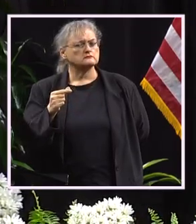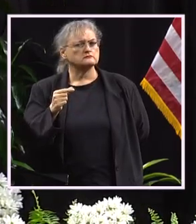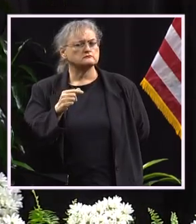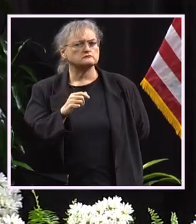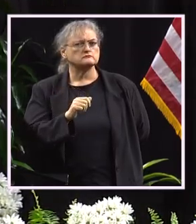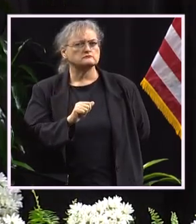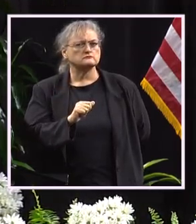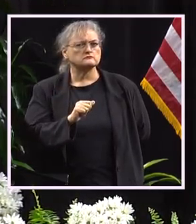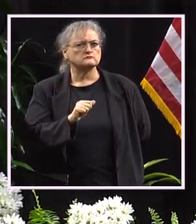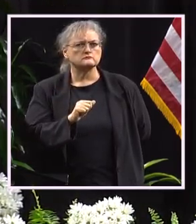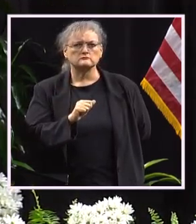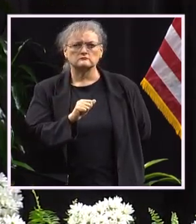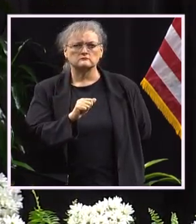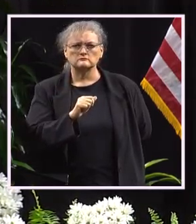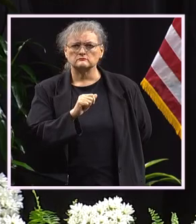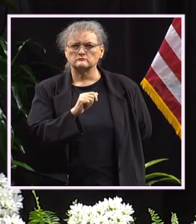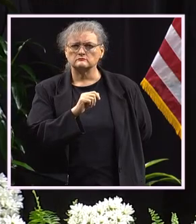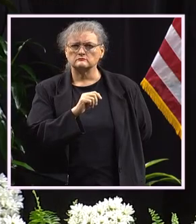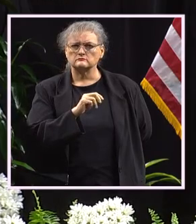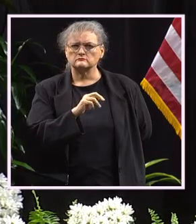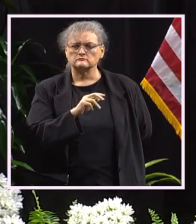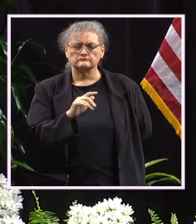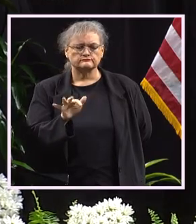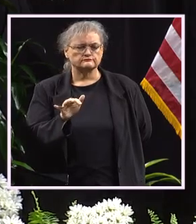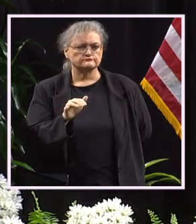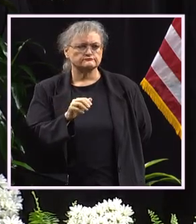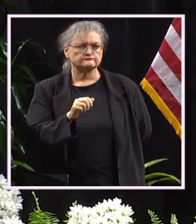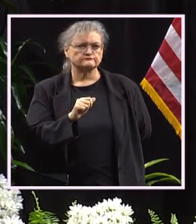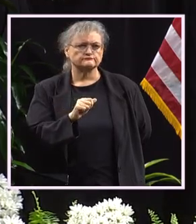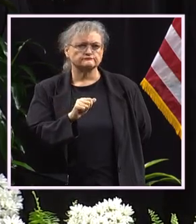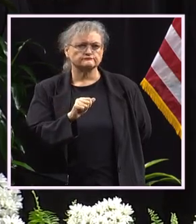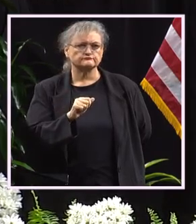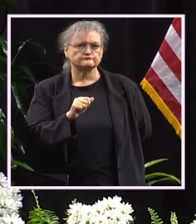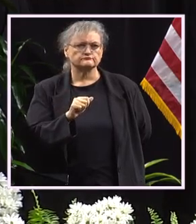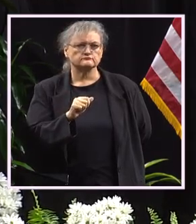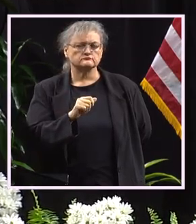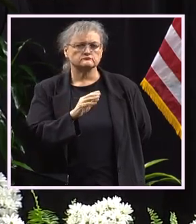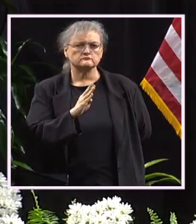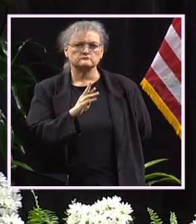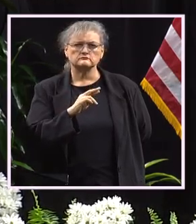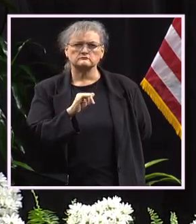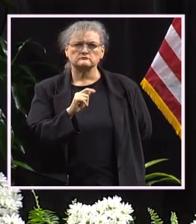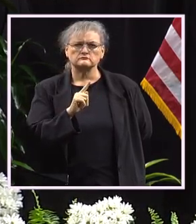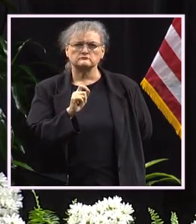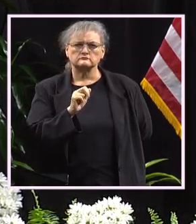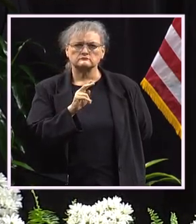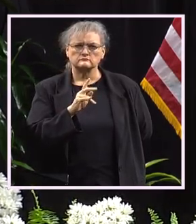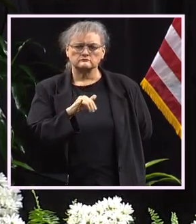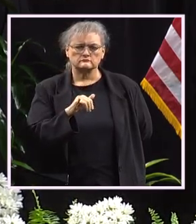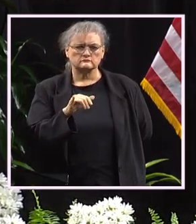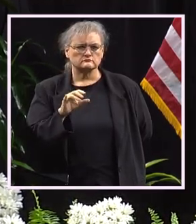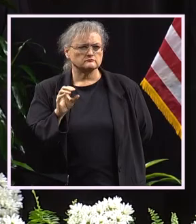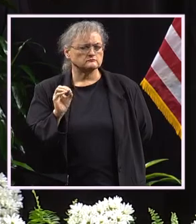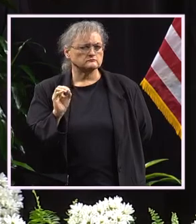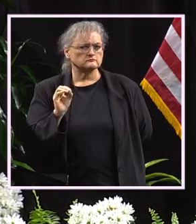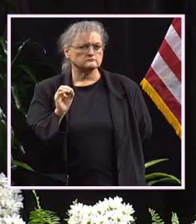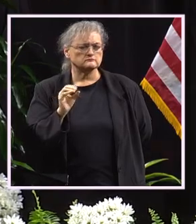Architecture. Xiao Shu, Master of Architecture. Brittany Madeline Araujo, Master of